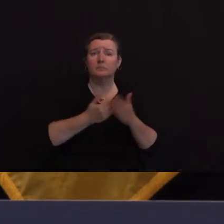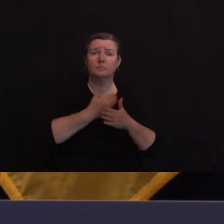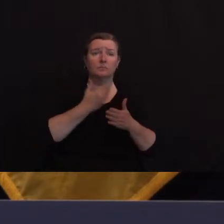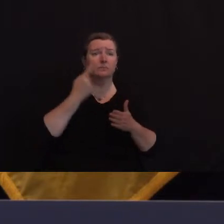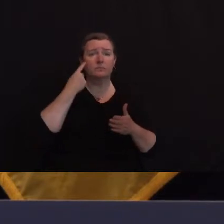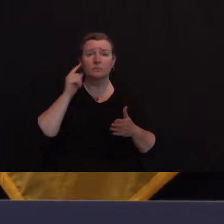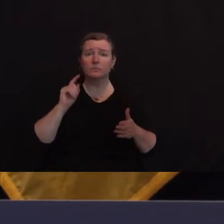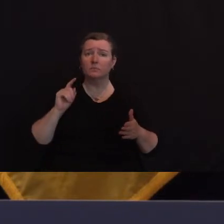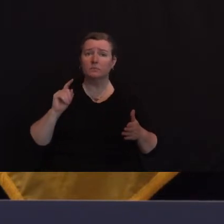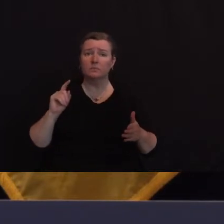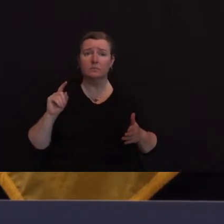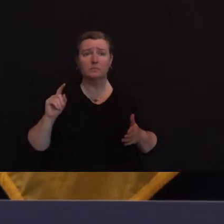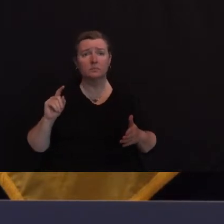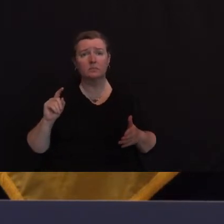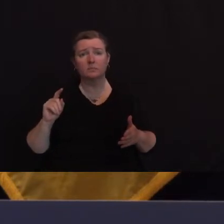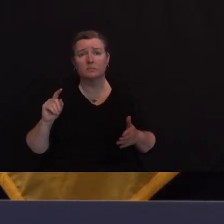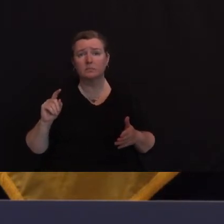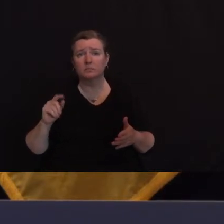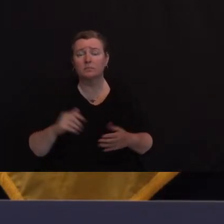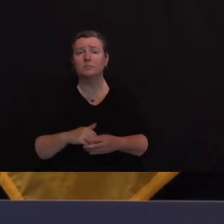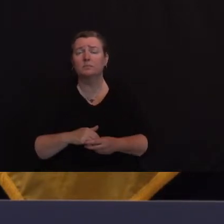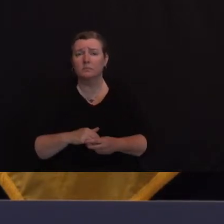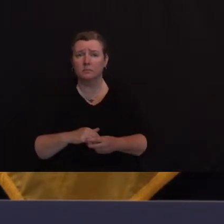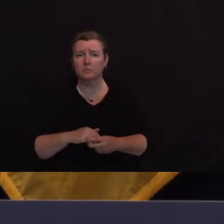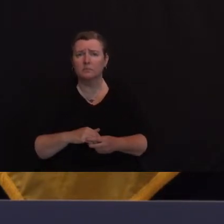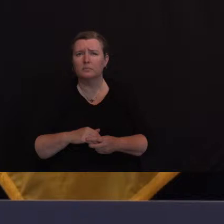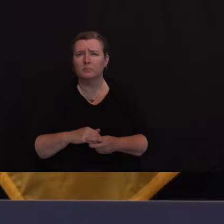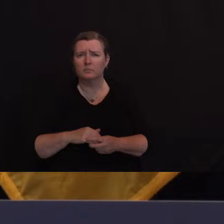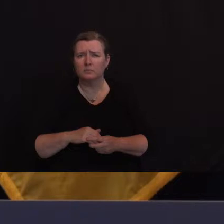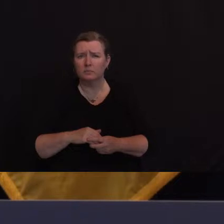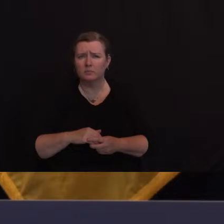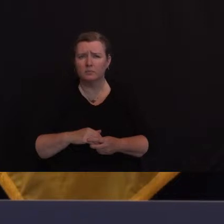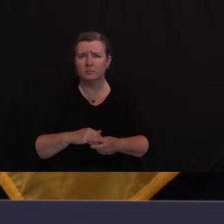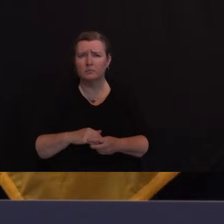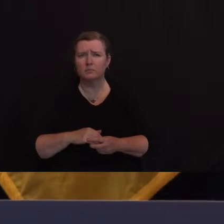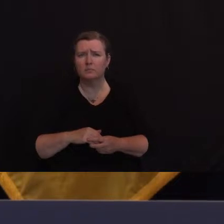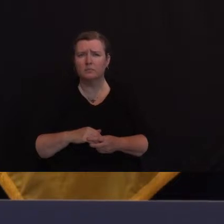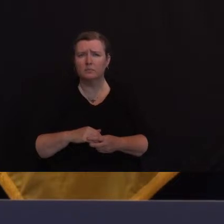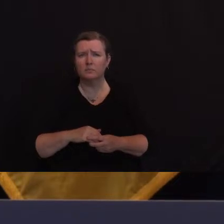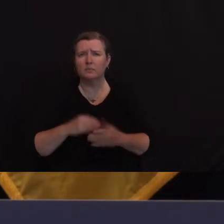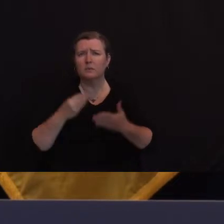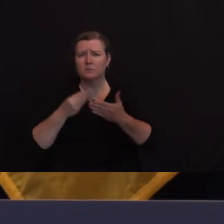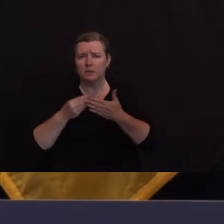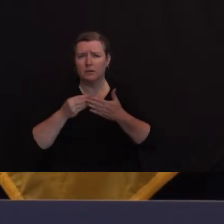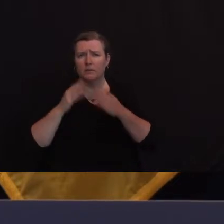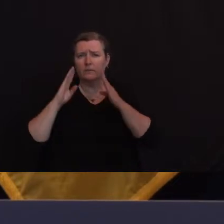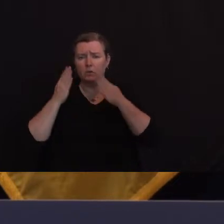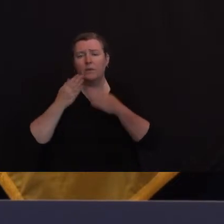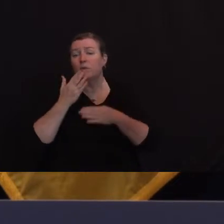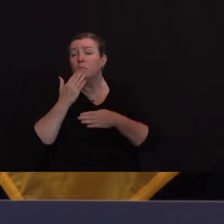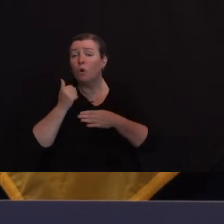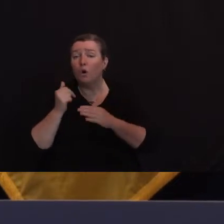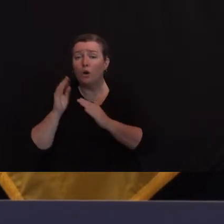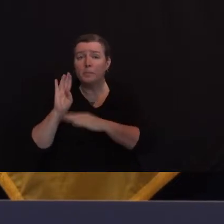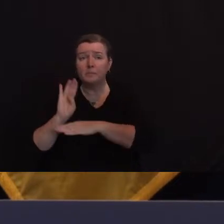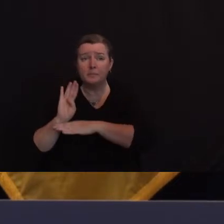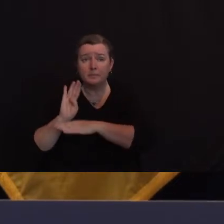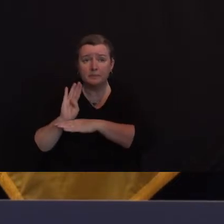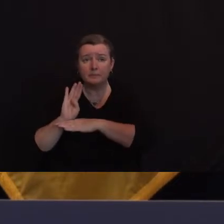money for or any more money towards small businesses, whether it's payroll tax related or not, but that's something that